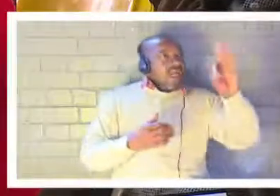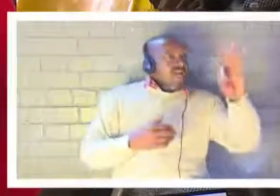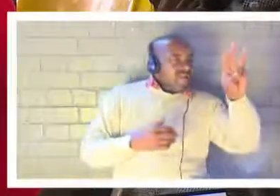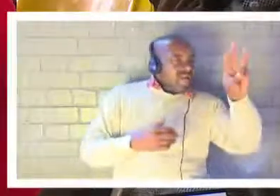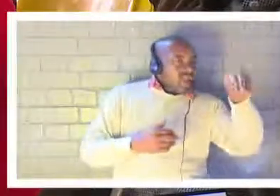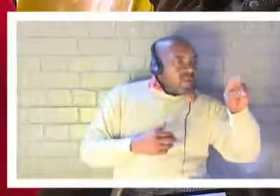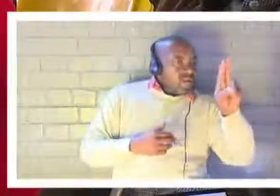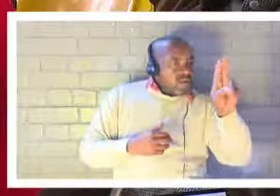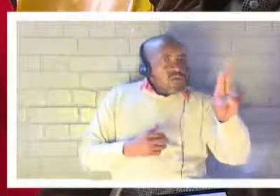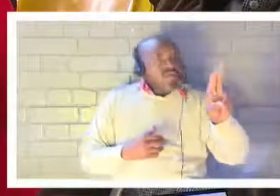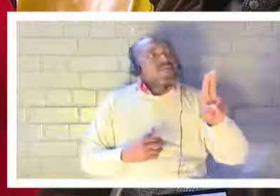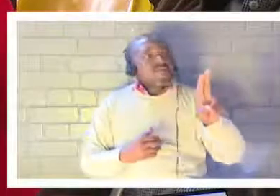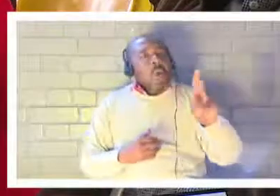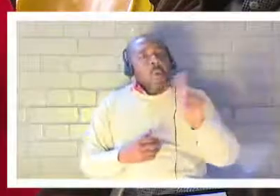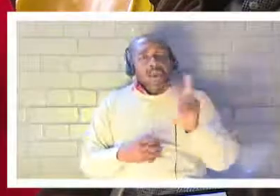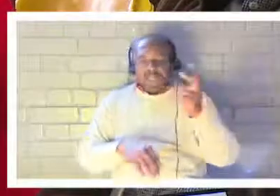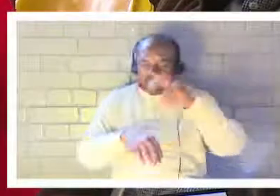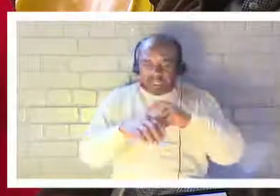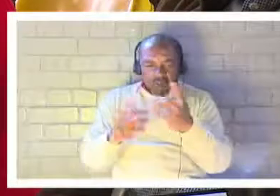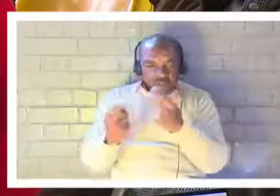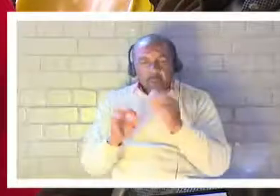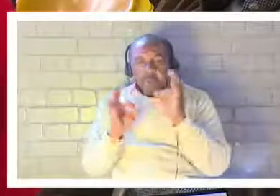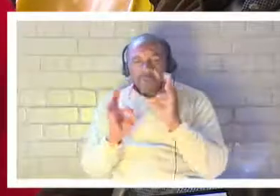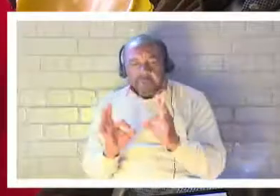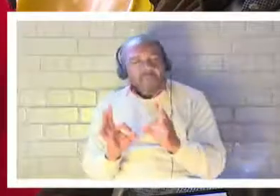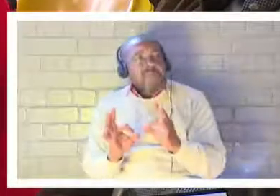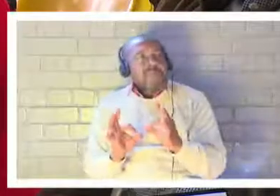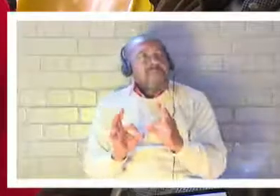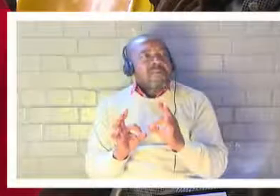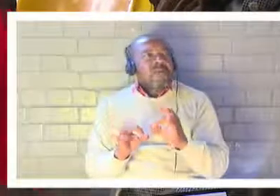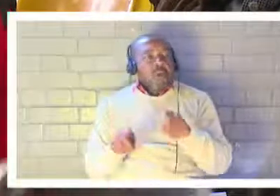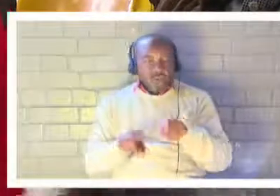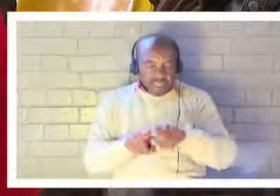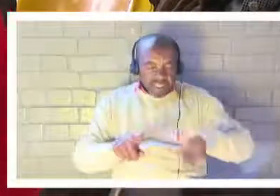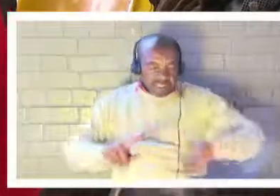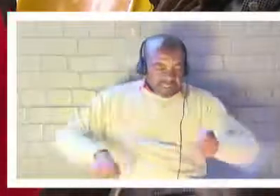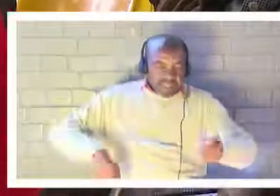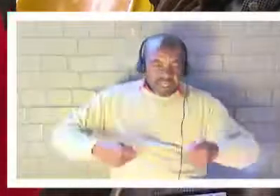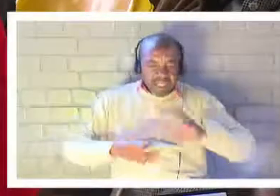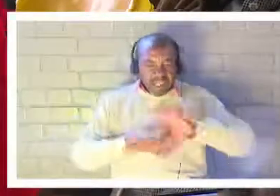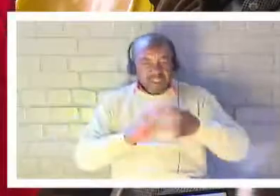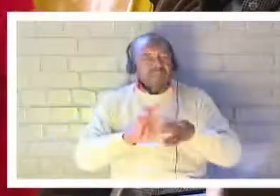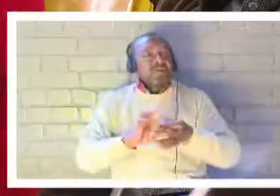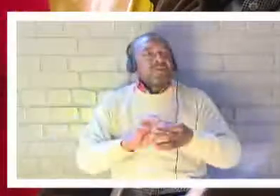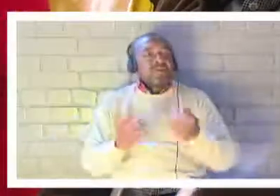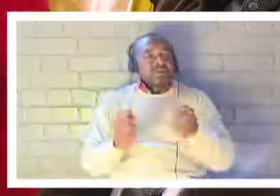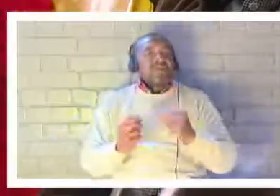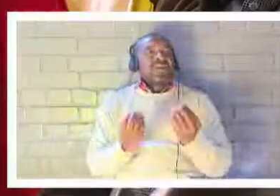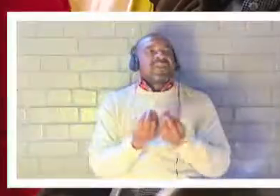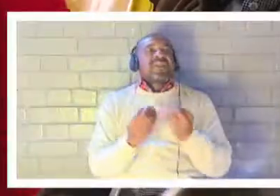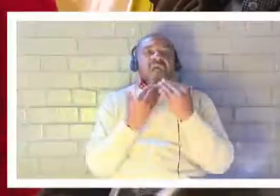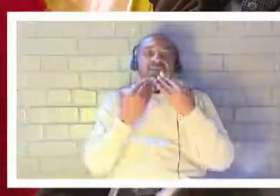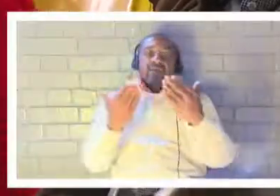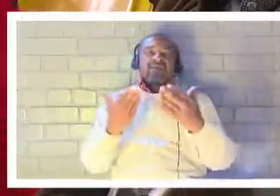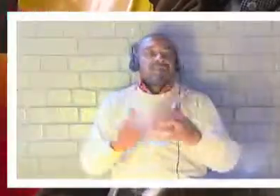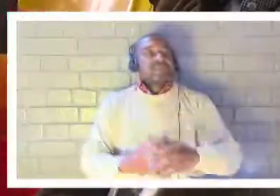terms of what should be done properly as far as supply chain is concerned. Thank you.